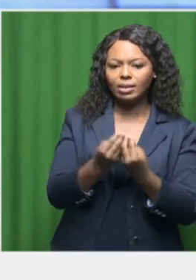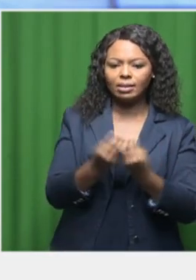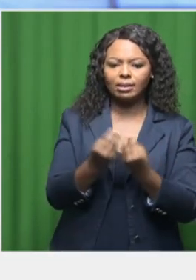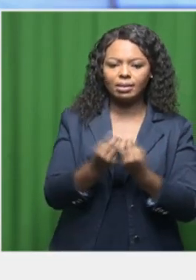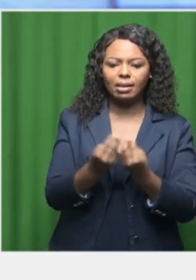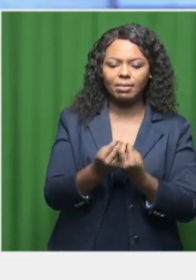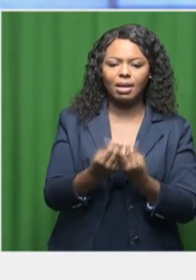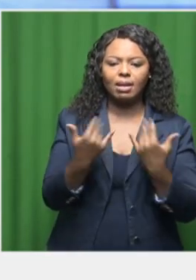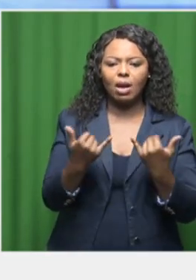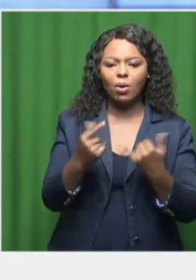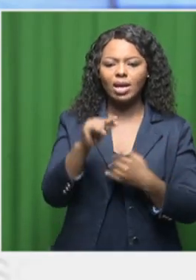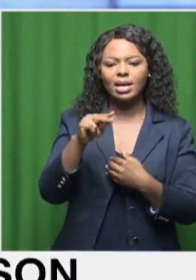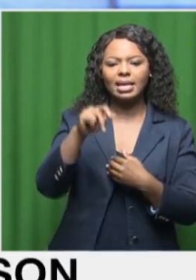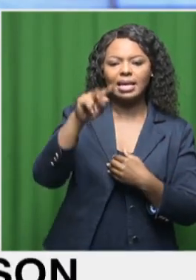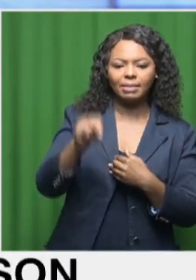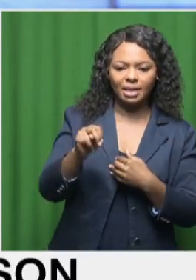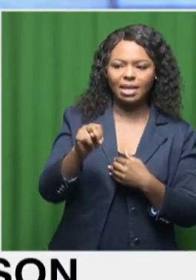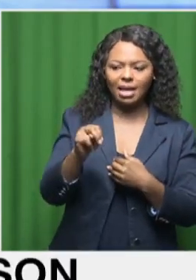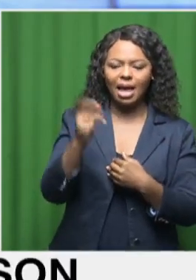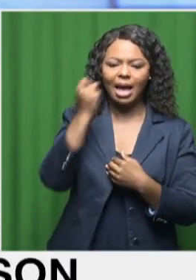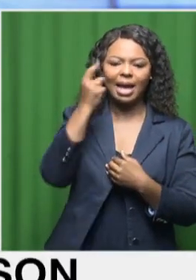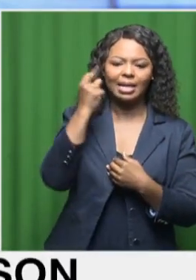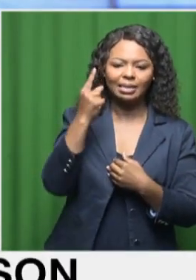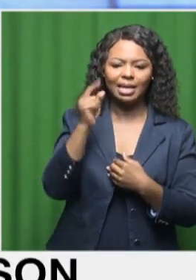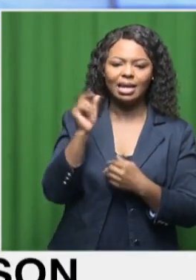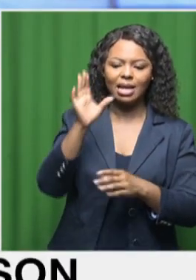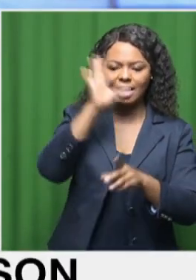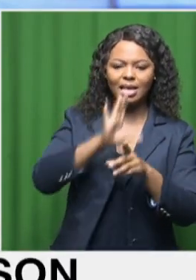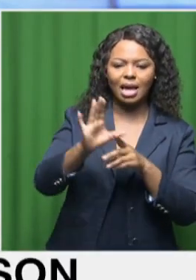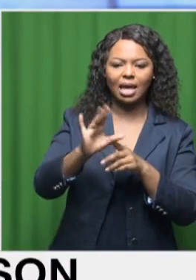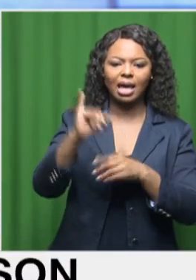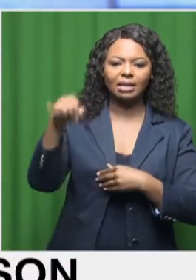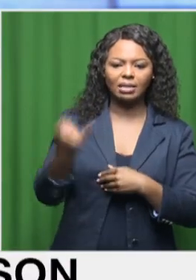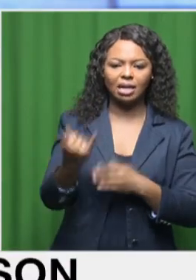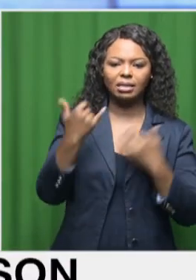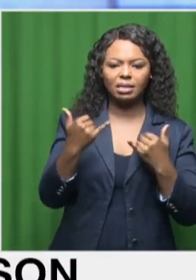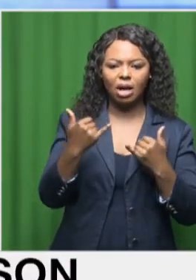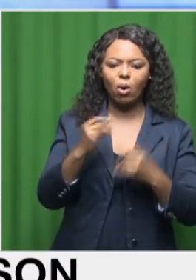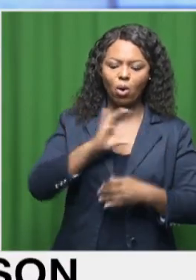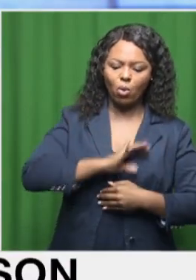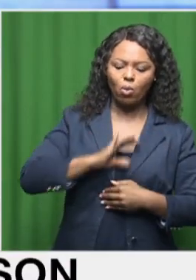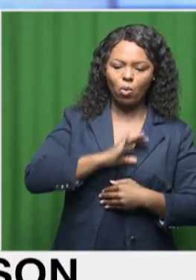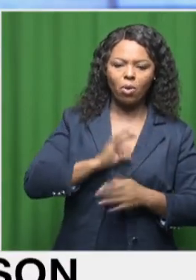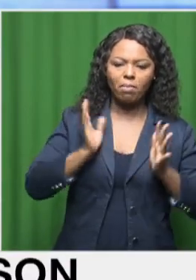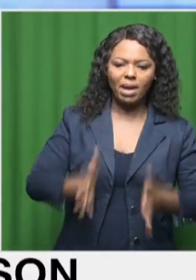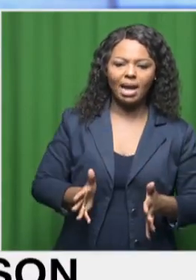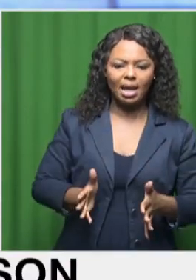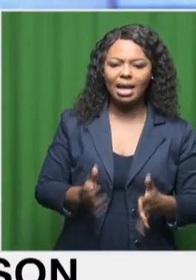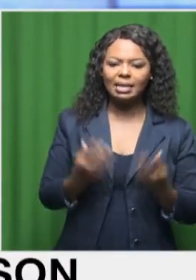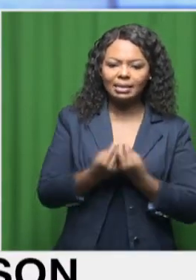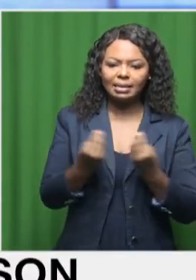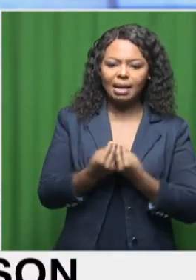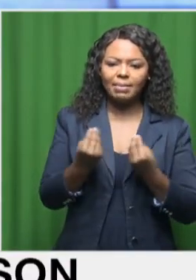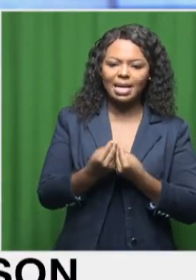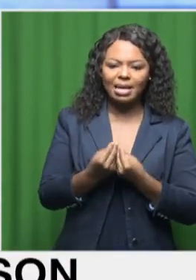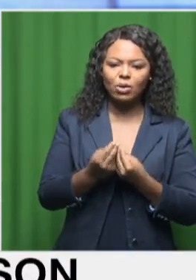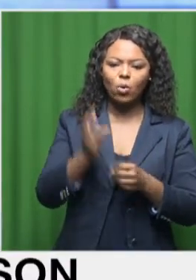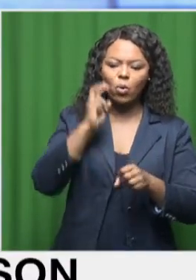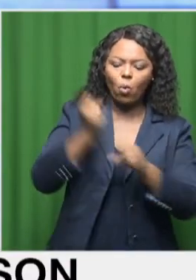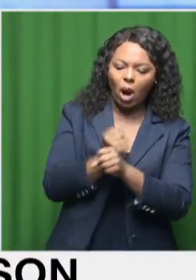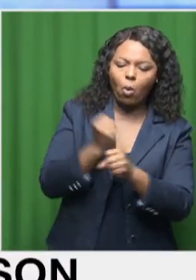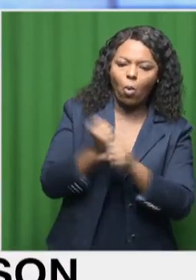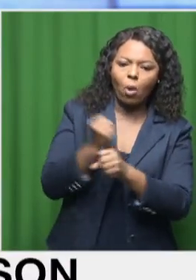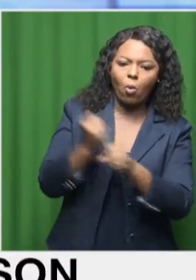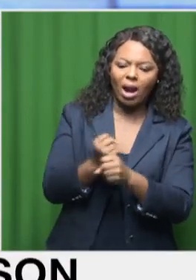worked with Gibson Kente, they understand that a career is not an extension of your coolness. It is something that you absolutely work